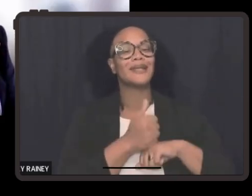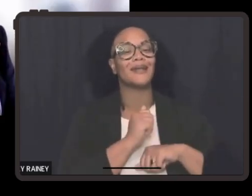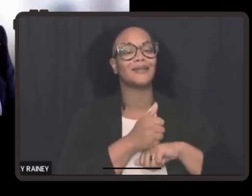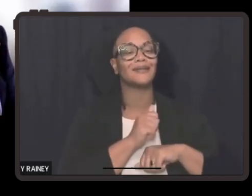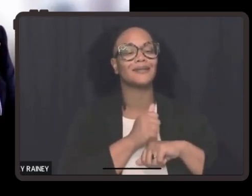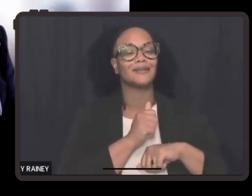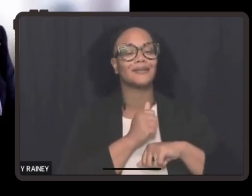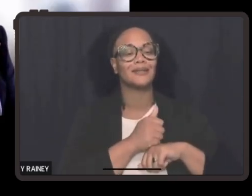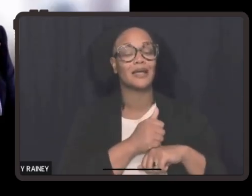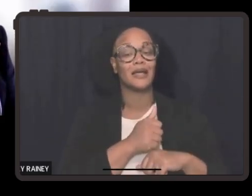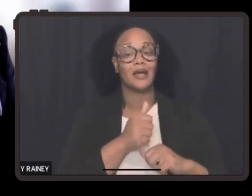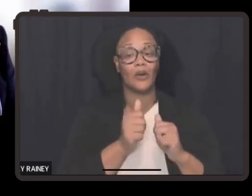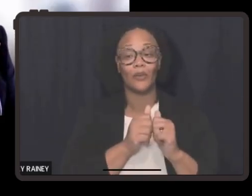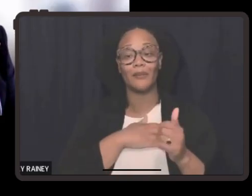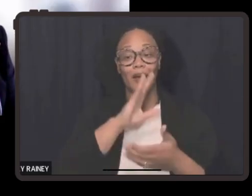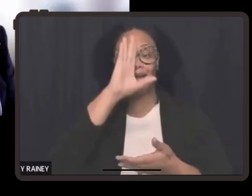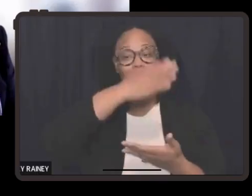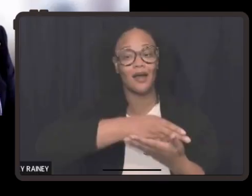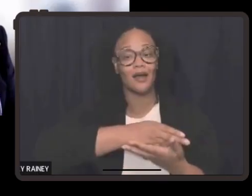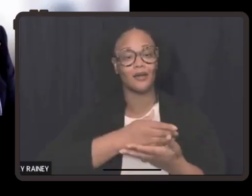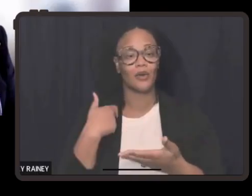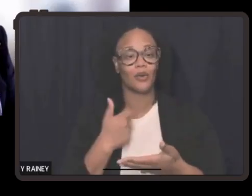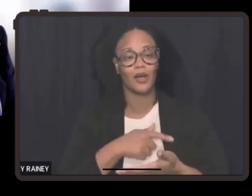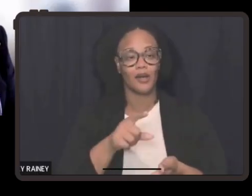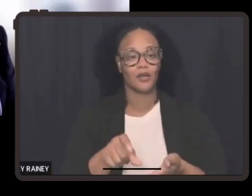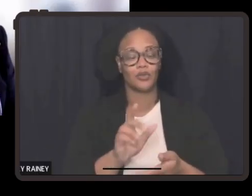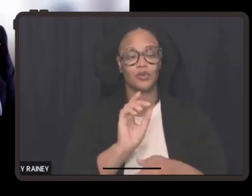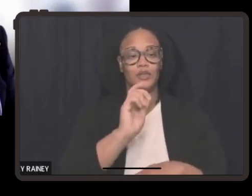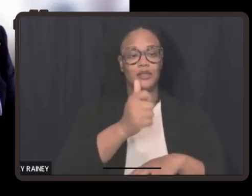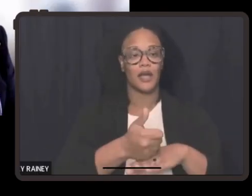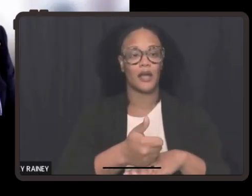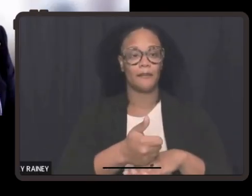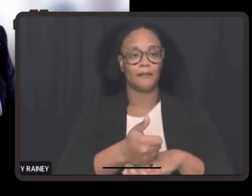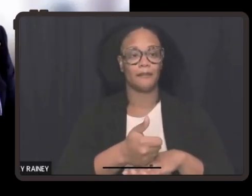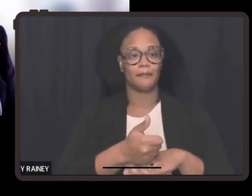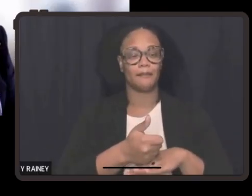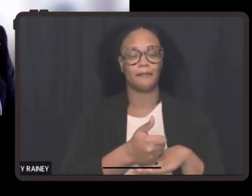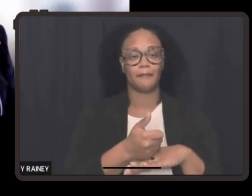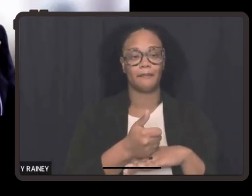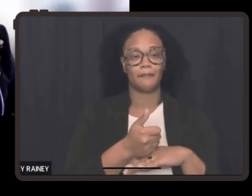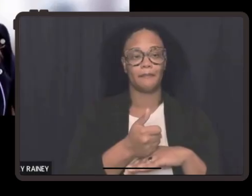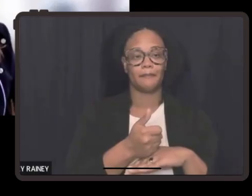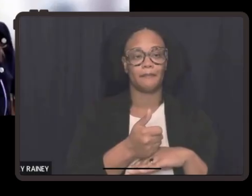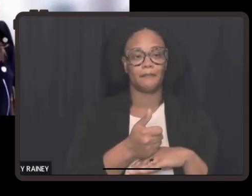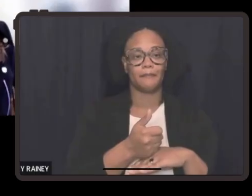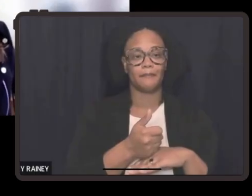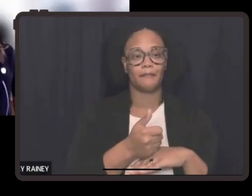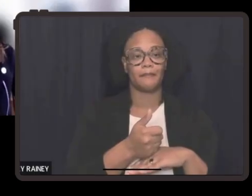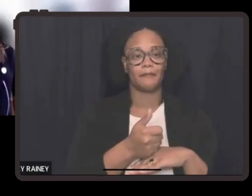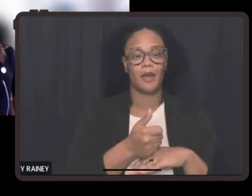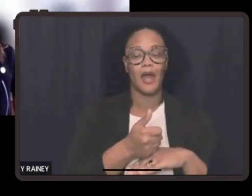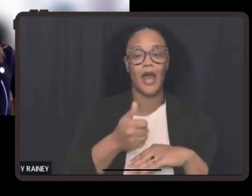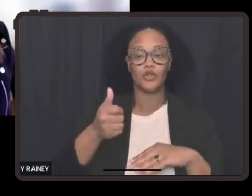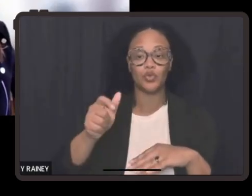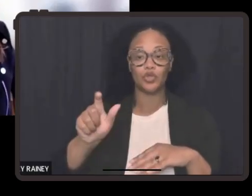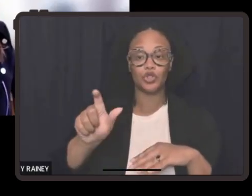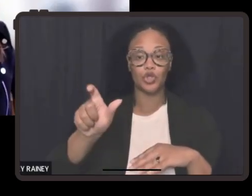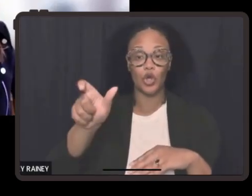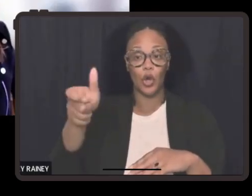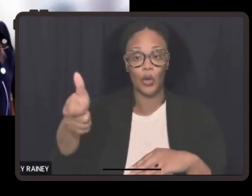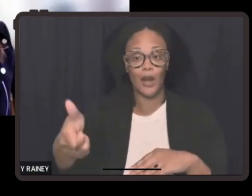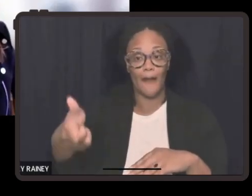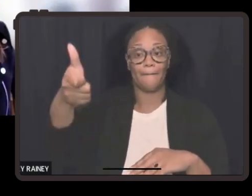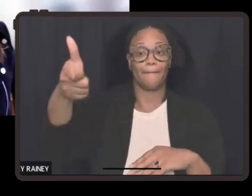son we had to set up. You turn up the setting so he can feel it. I didn't